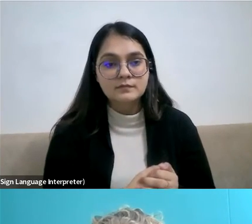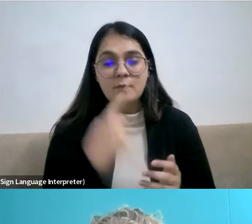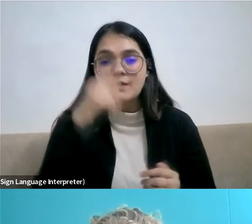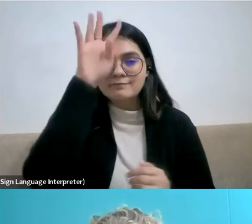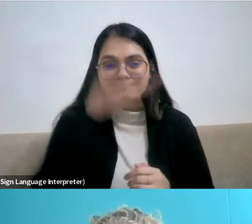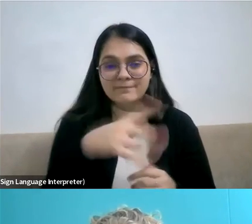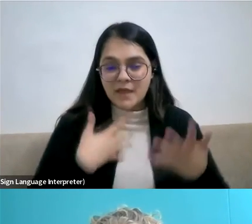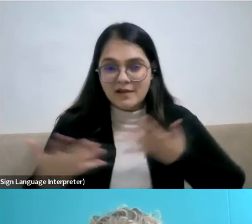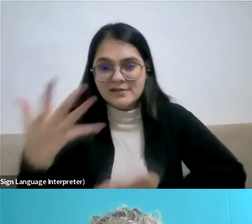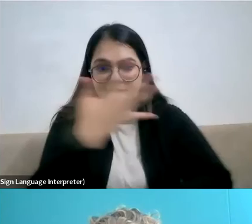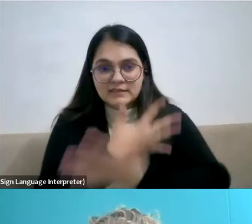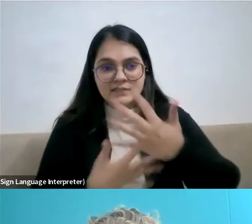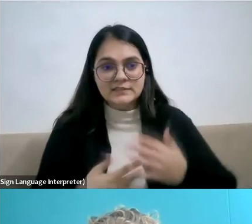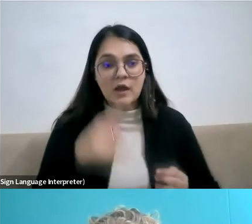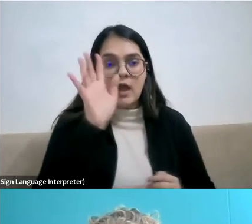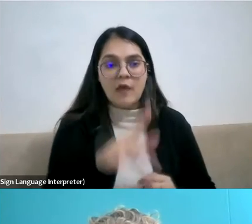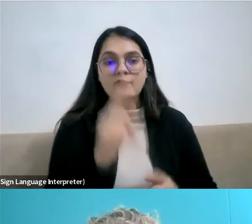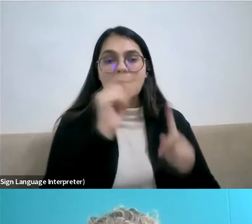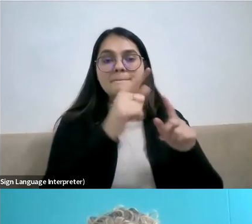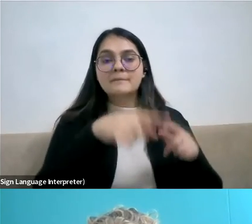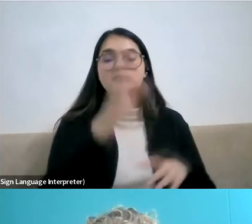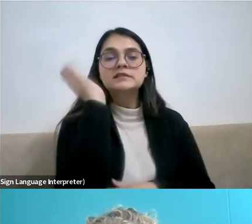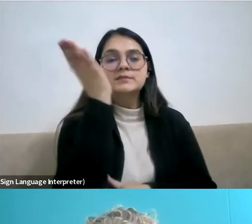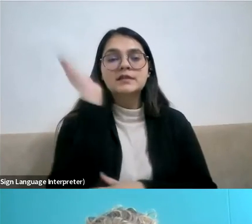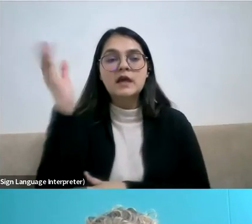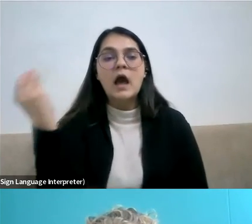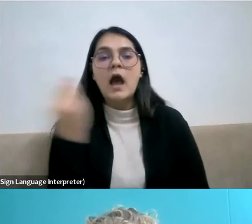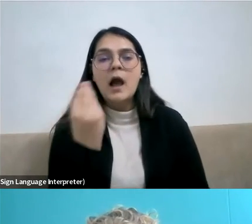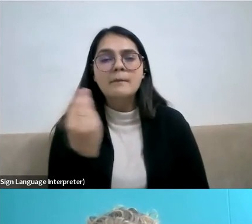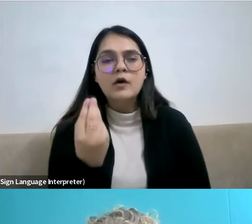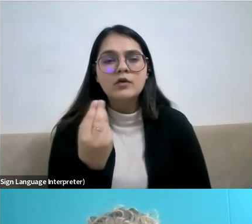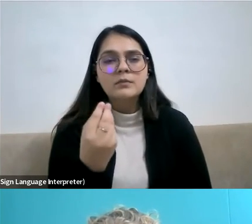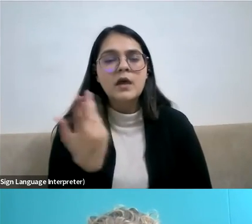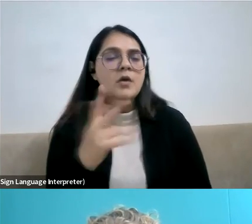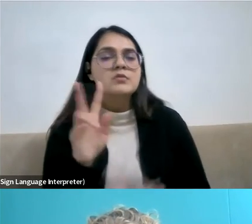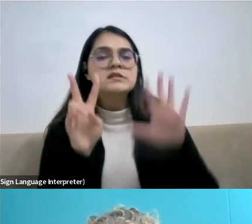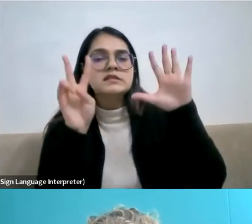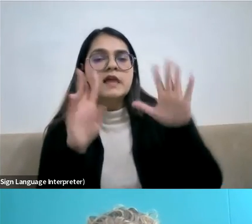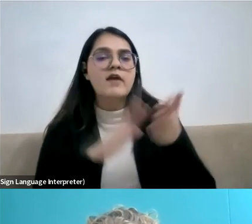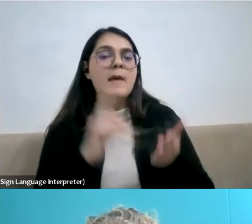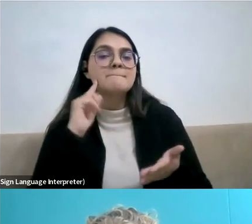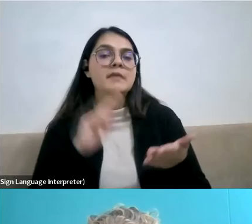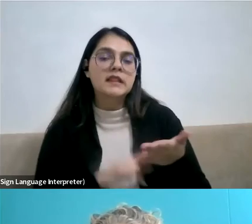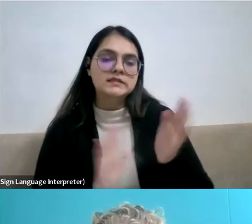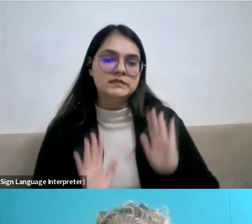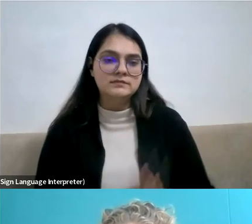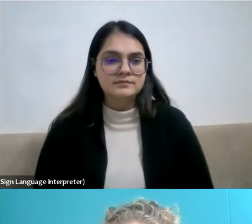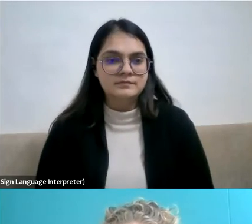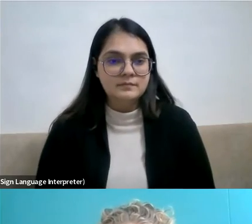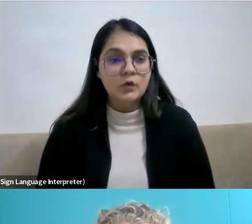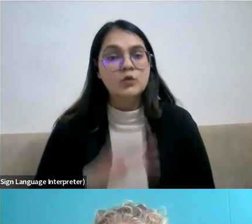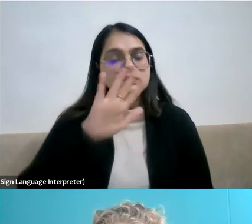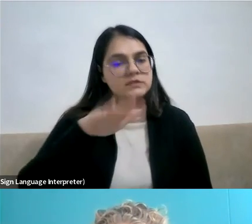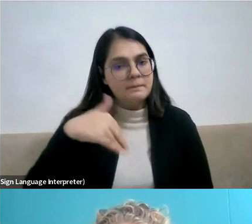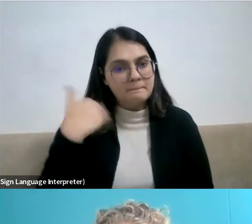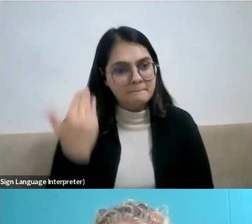of the discussion, each of our panelists will speak for roughly about 7 minutes initially. After which